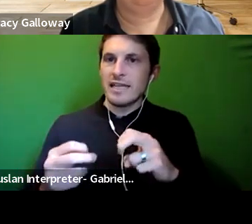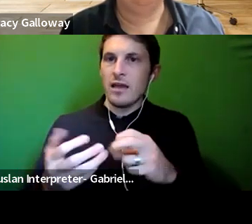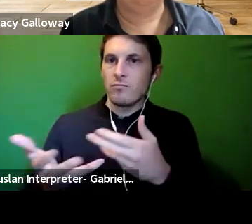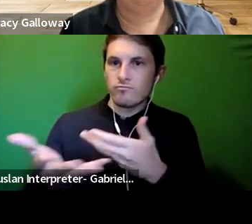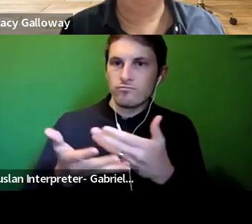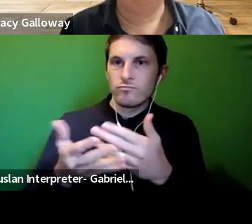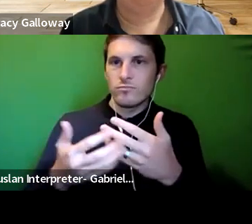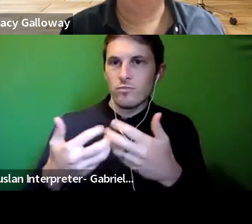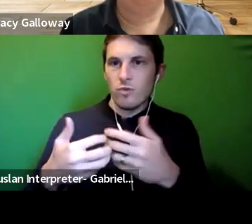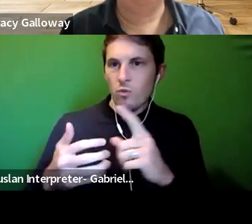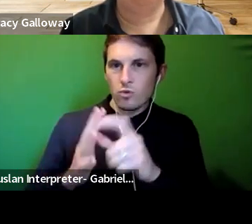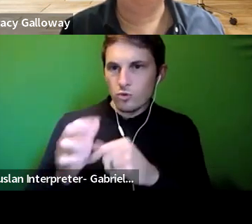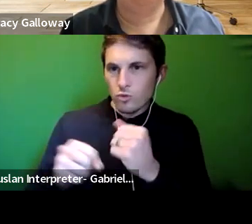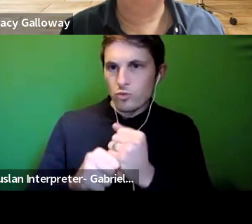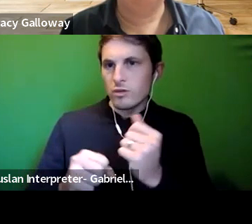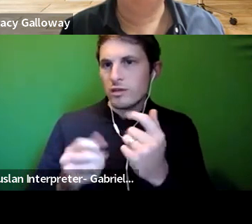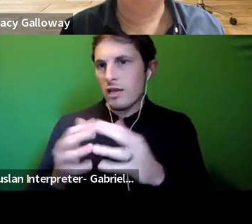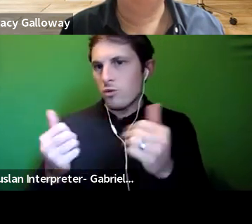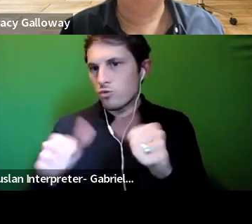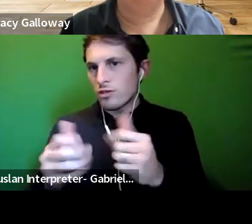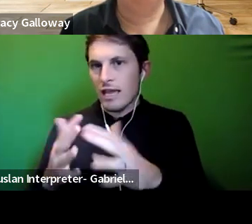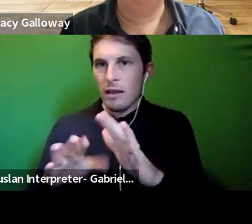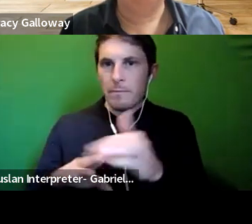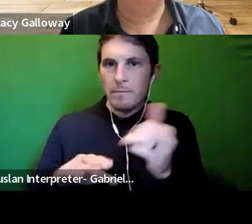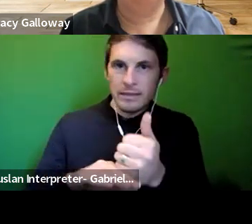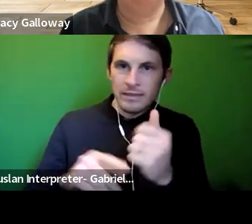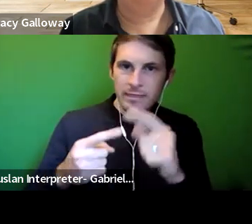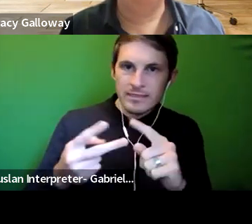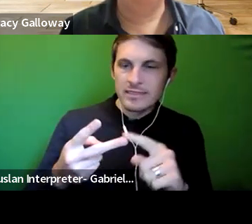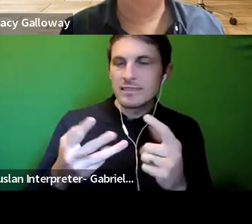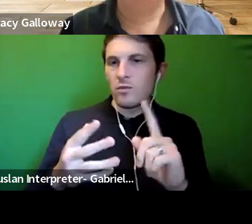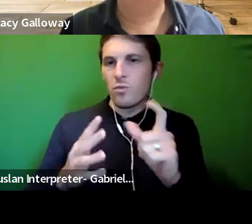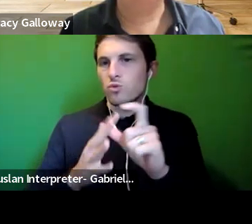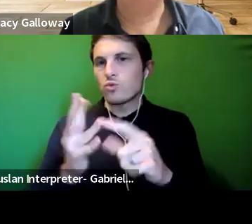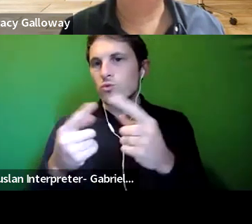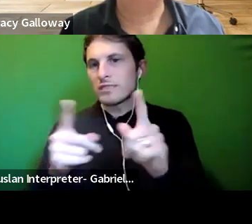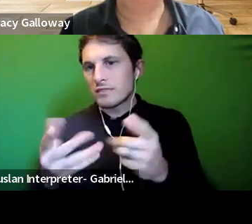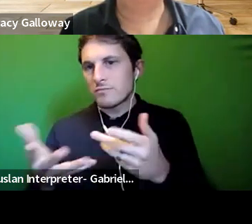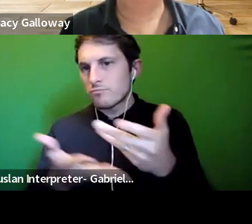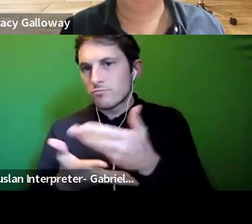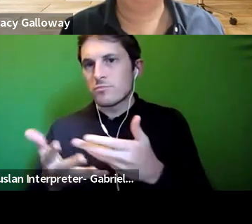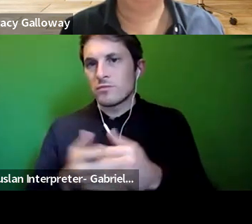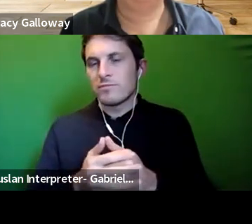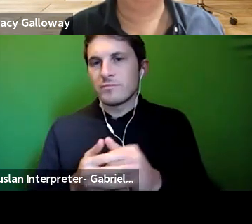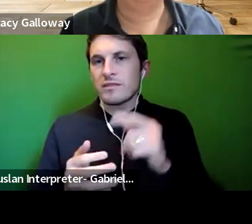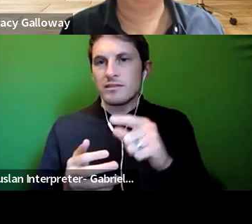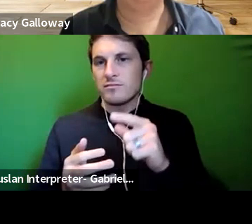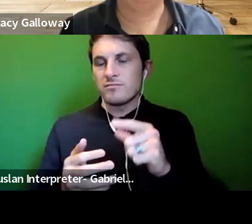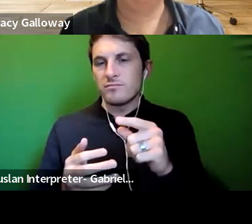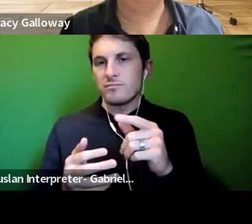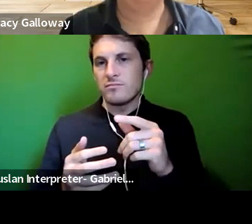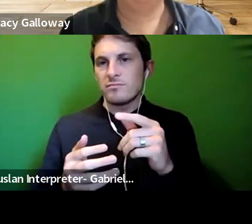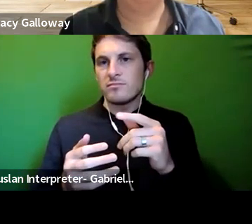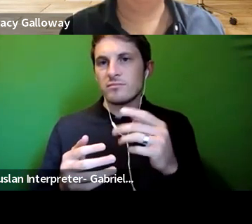have you been doing and what have you been using and how you've implemented this, or what has someone else been doing? These are now absolutely contingent to